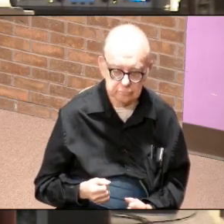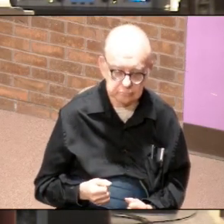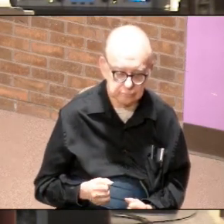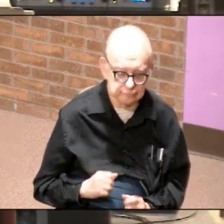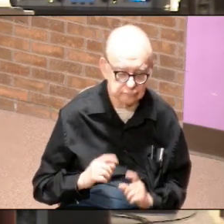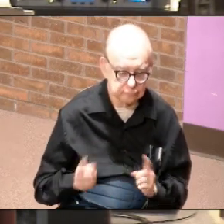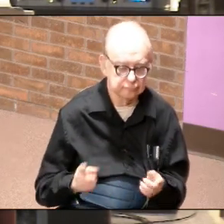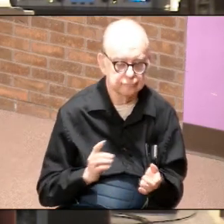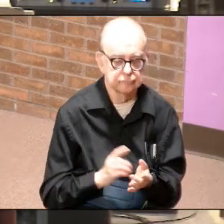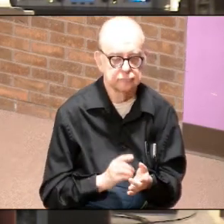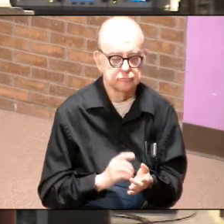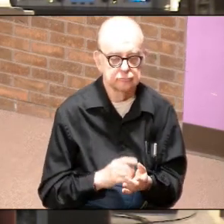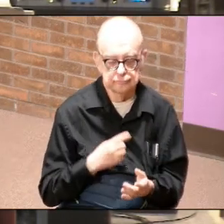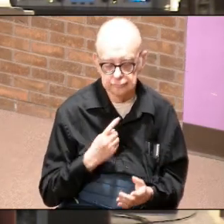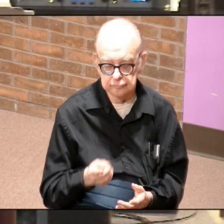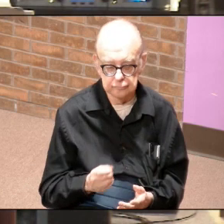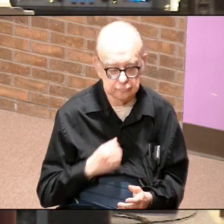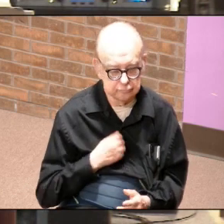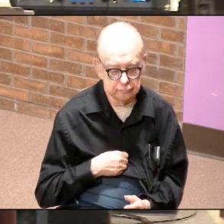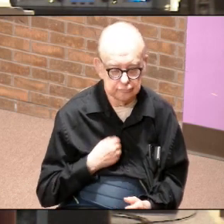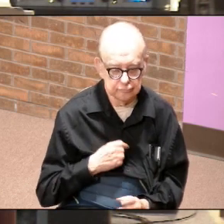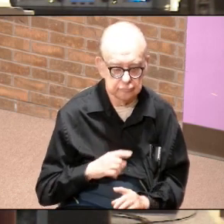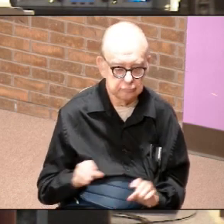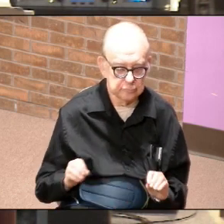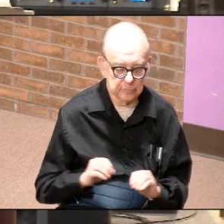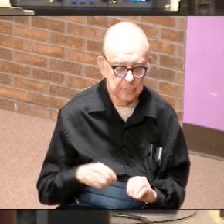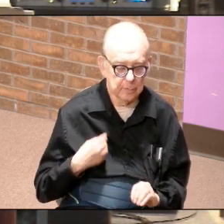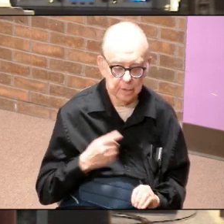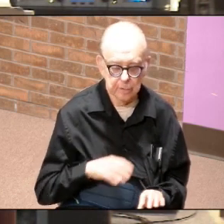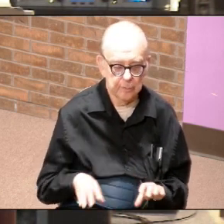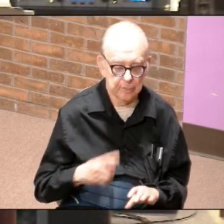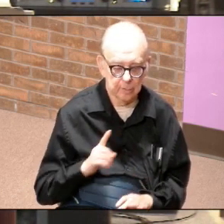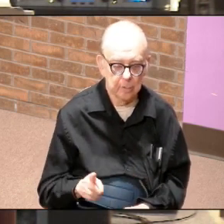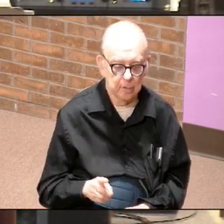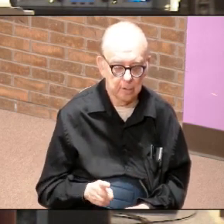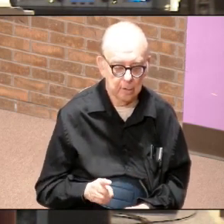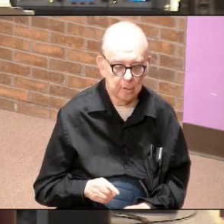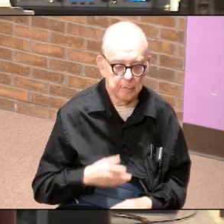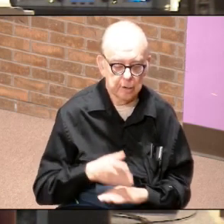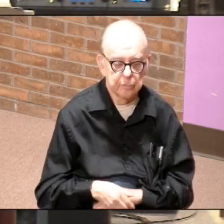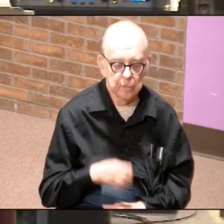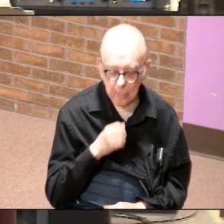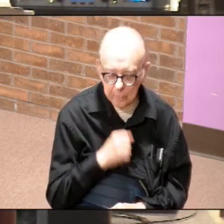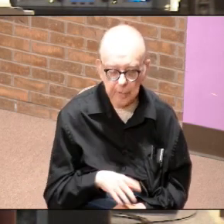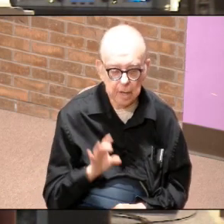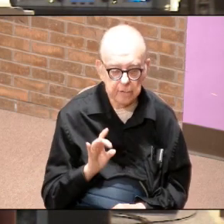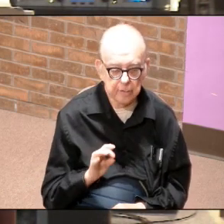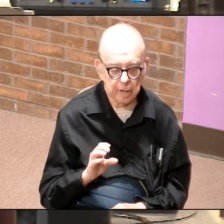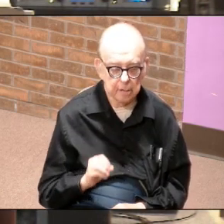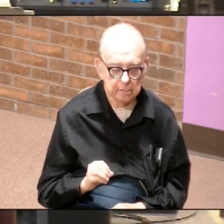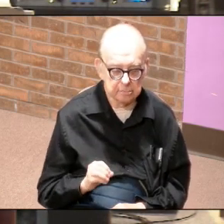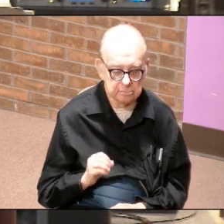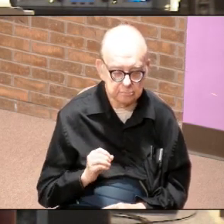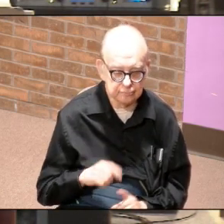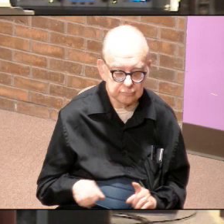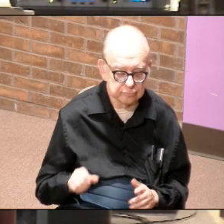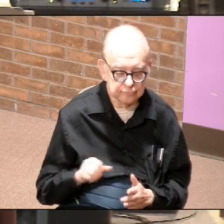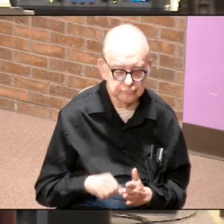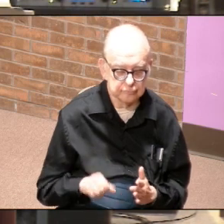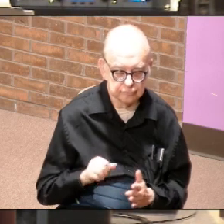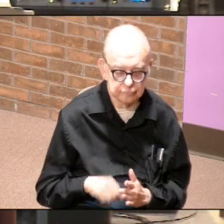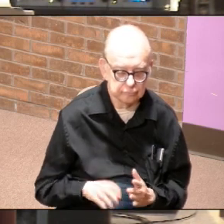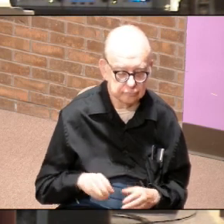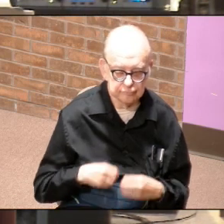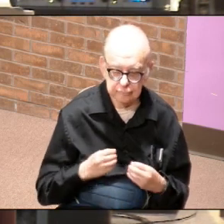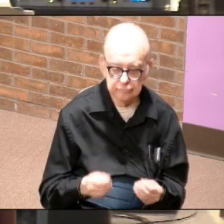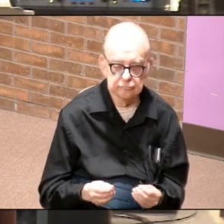They go to the doctor and the doctor says, I'm sorry, but there's nothing we can do for you because you're over 80. We can't do this operation. We